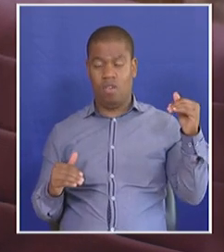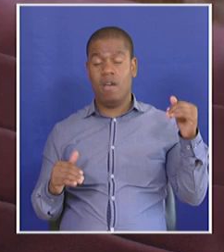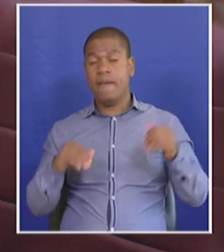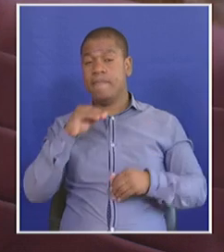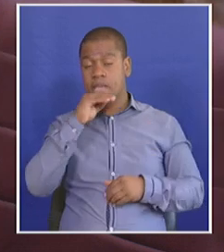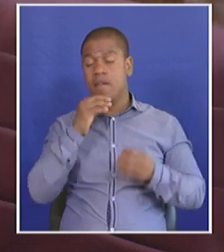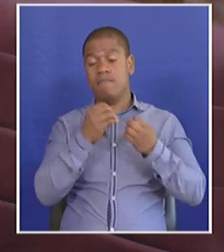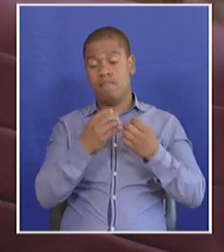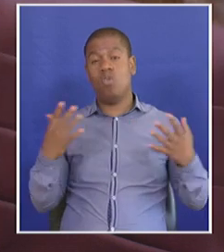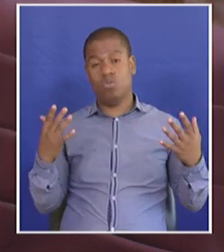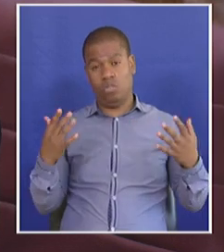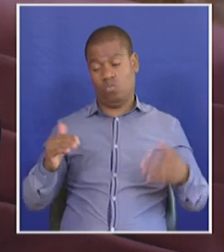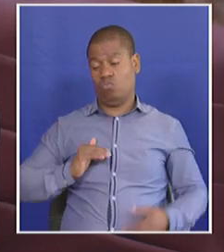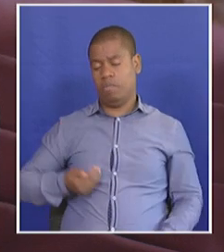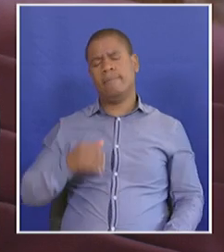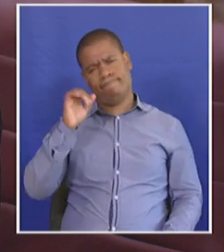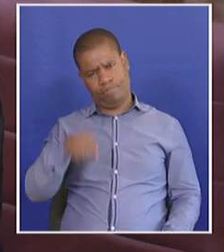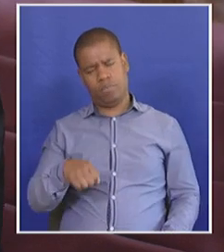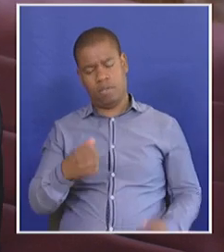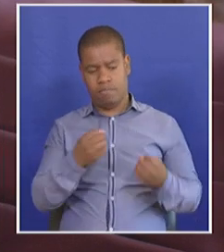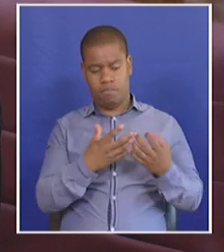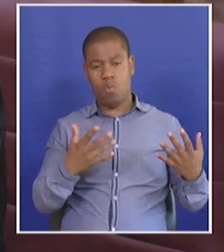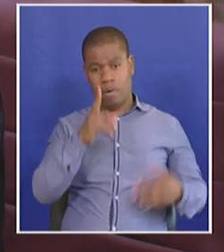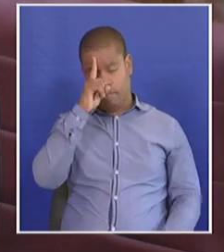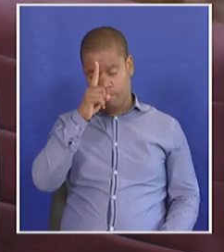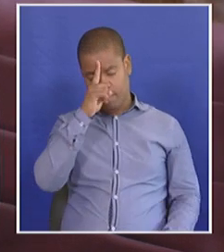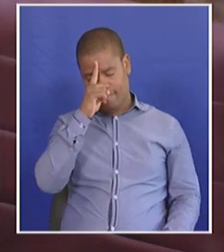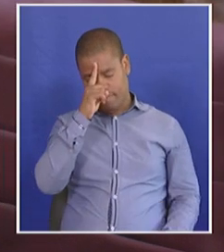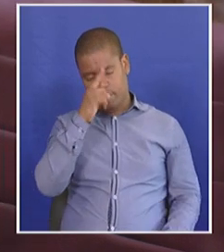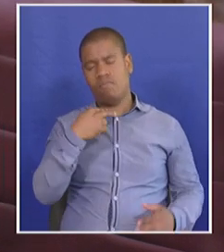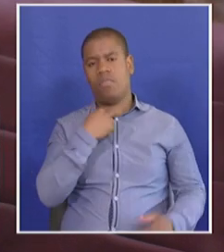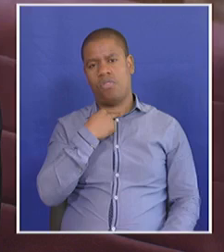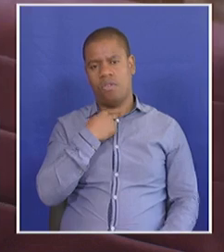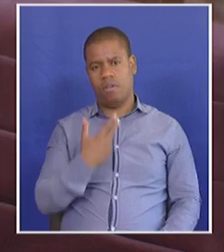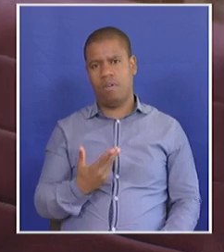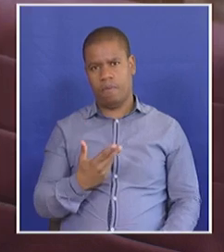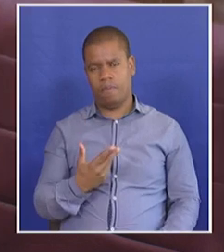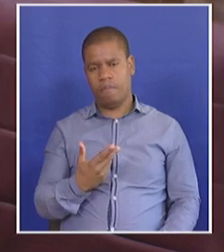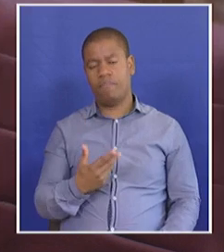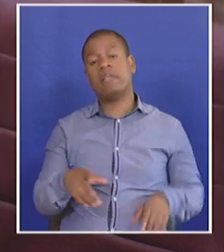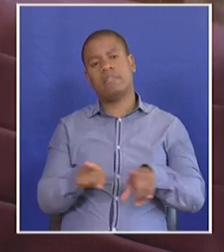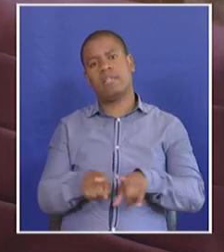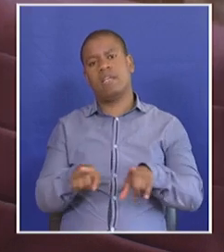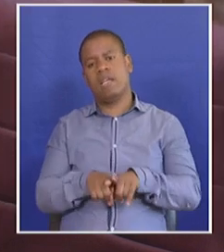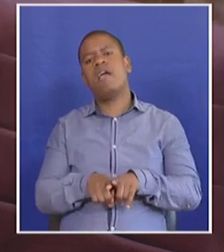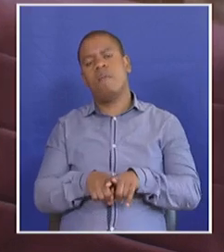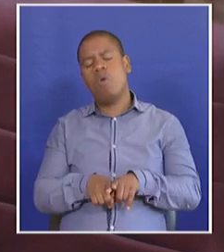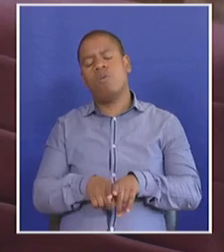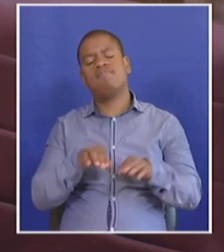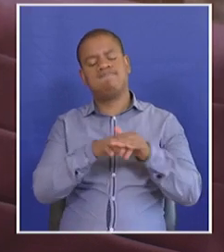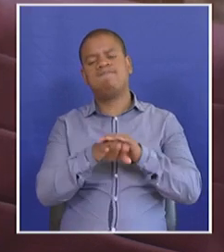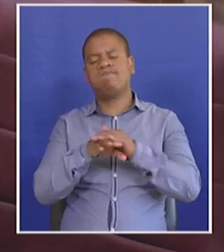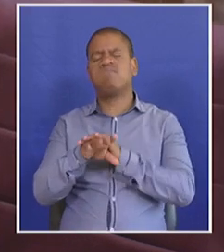of women getting articles, but not a majority of black people, of black graduates. And similarly with pupillage at the bar. So those